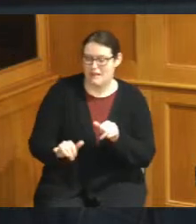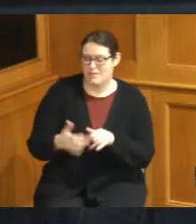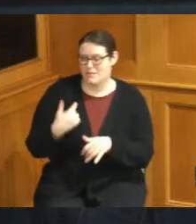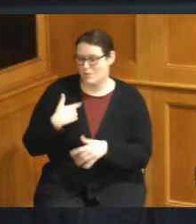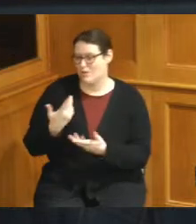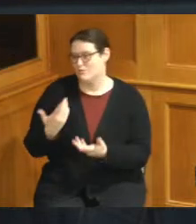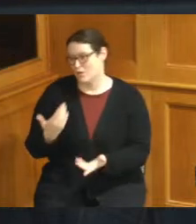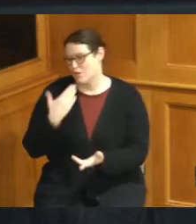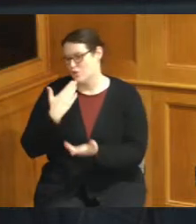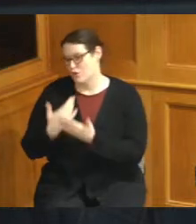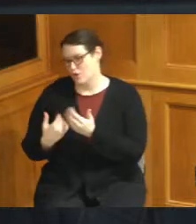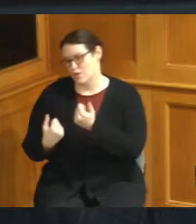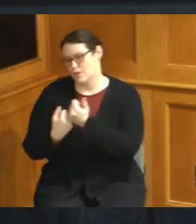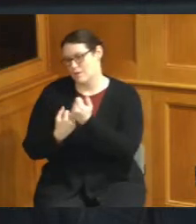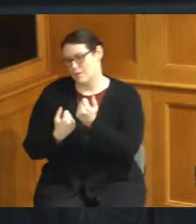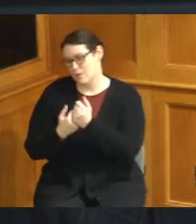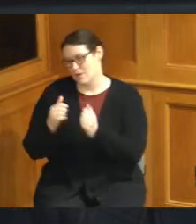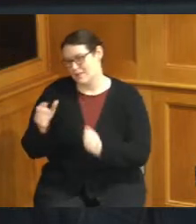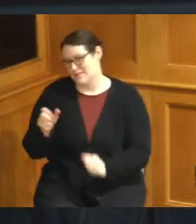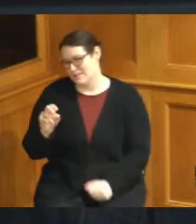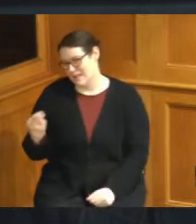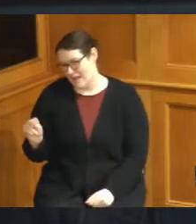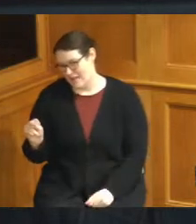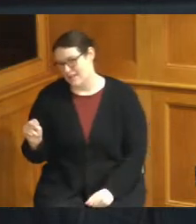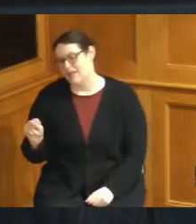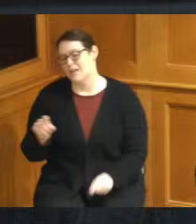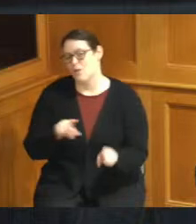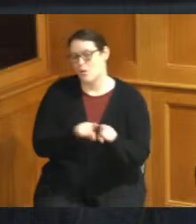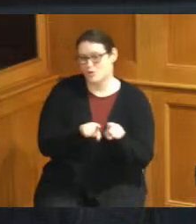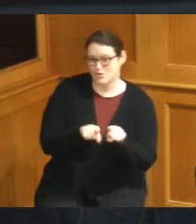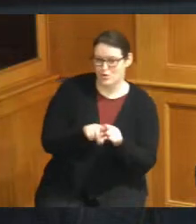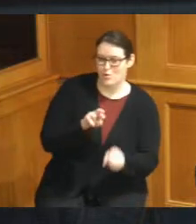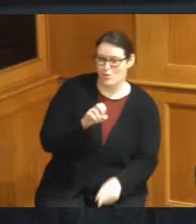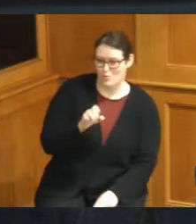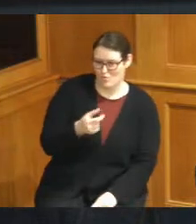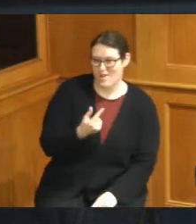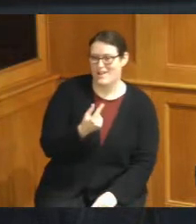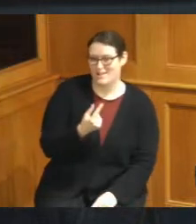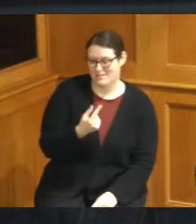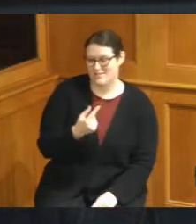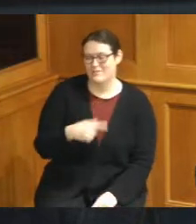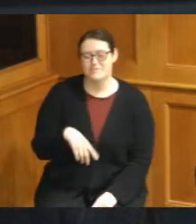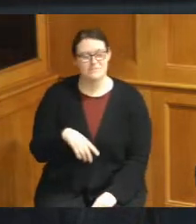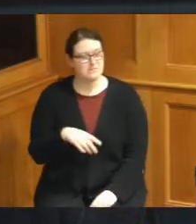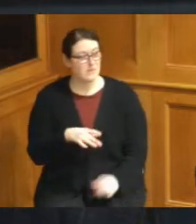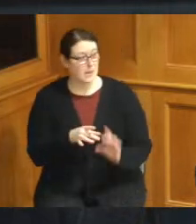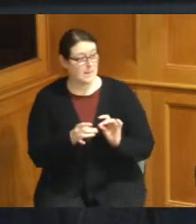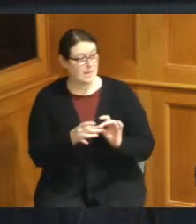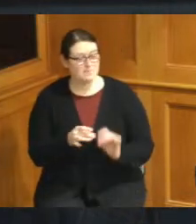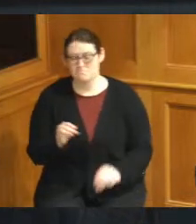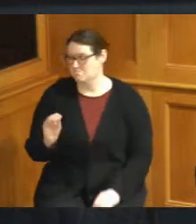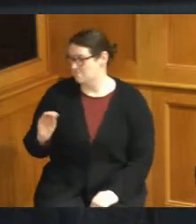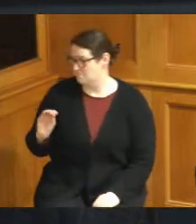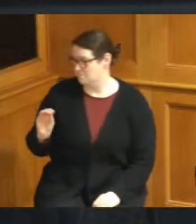Cincinnati in addition to what you're doing in Reading. So, Absolutely. any other comments? No, Okay. nothing else. All right. Well, thank you. So our